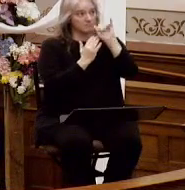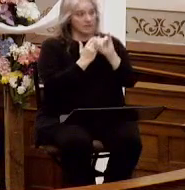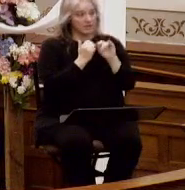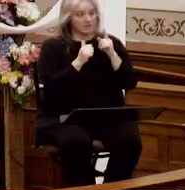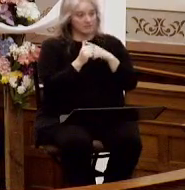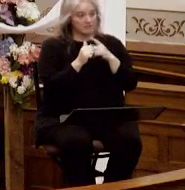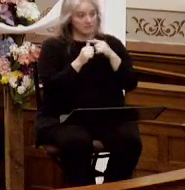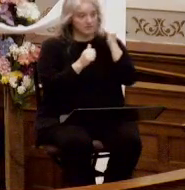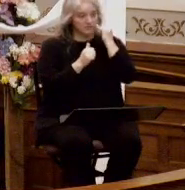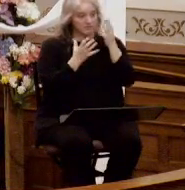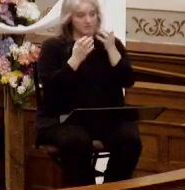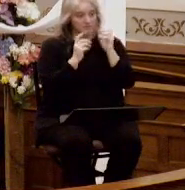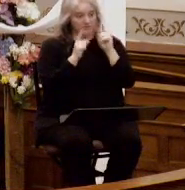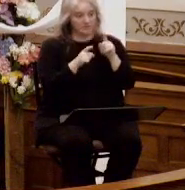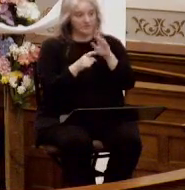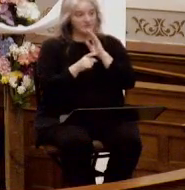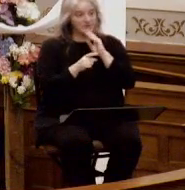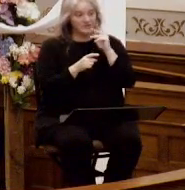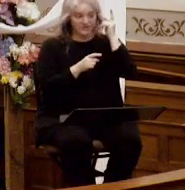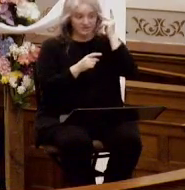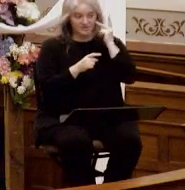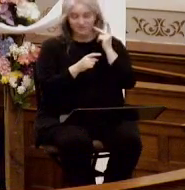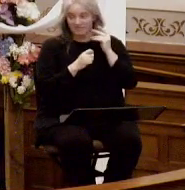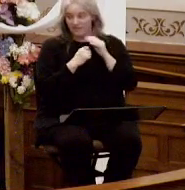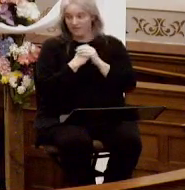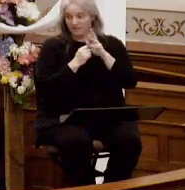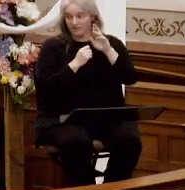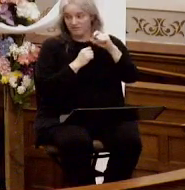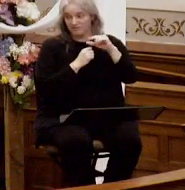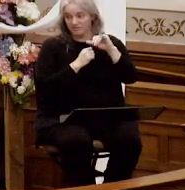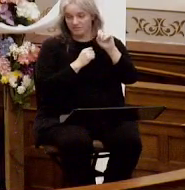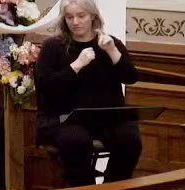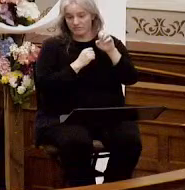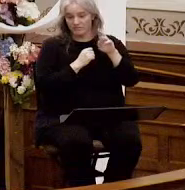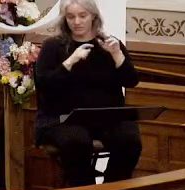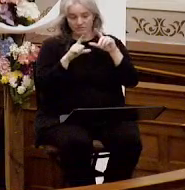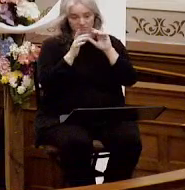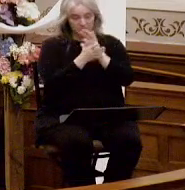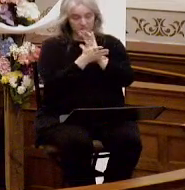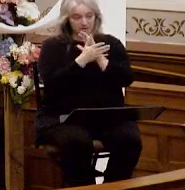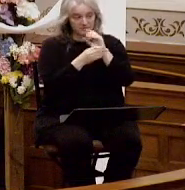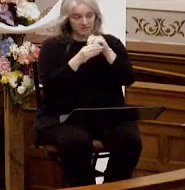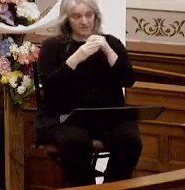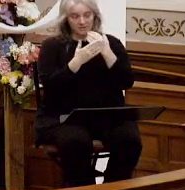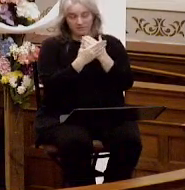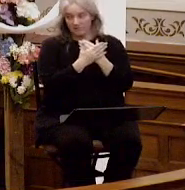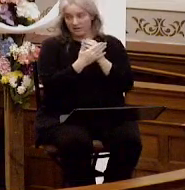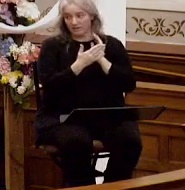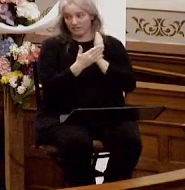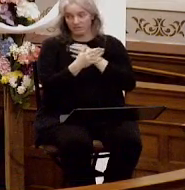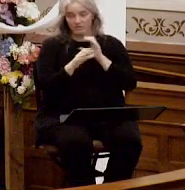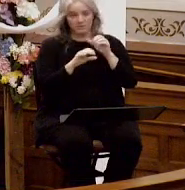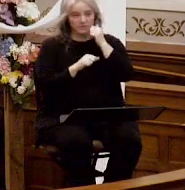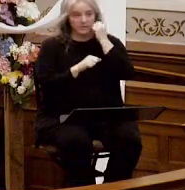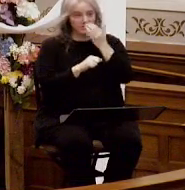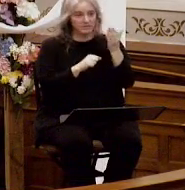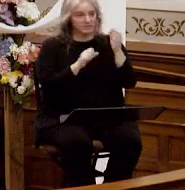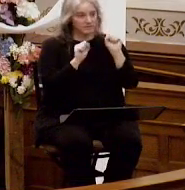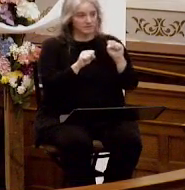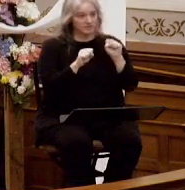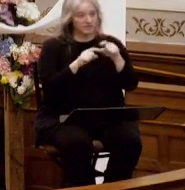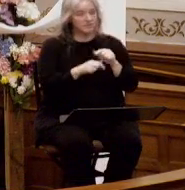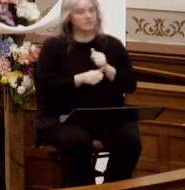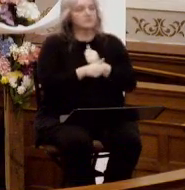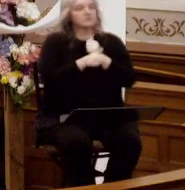your parents. Registration forms are in the back, and we will do everything we can to support